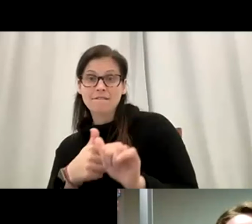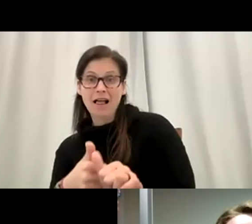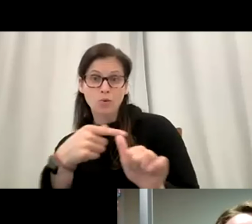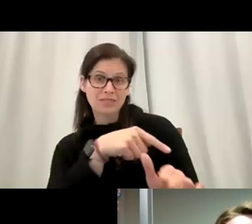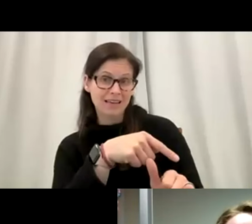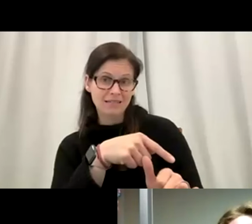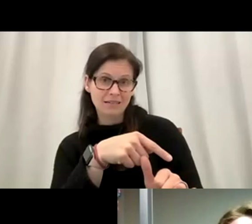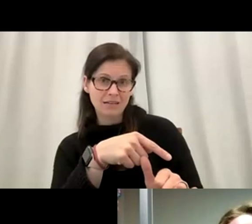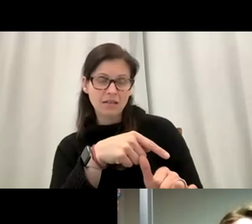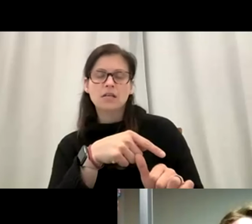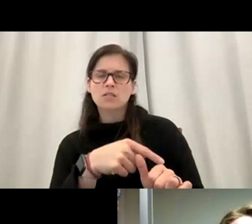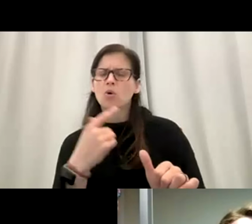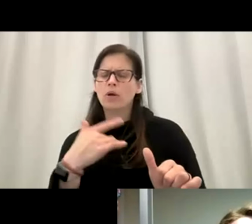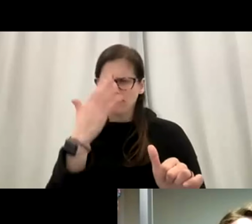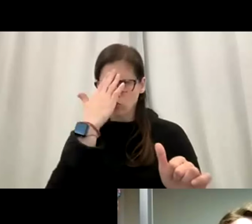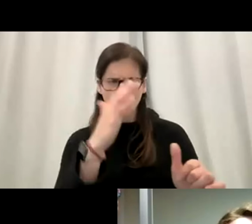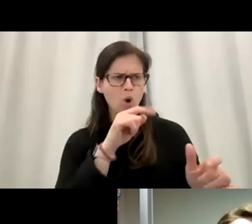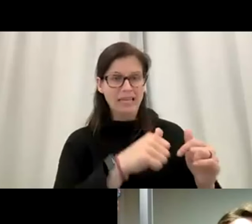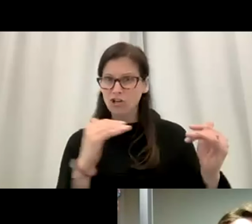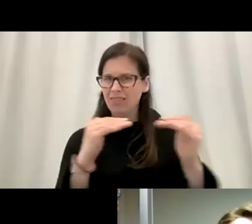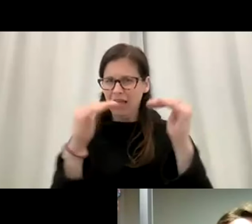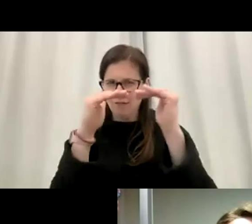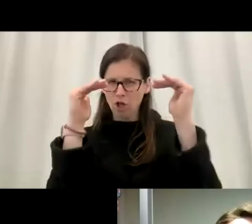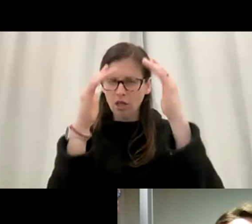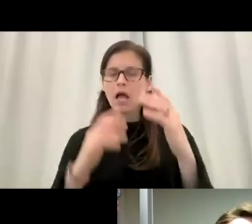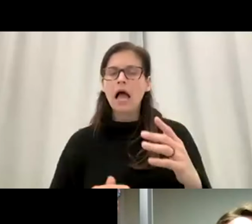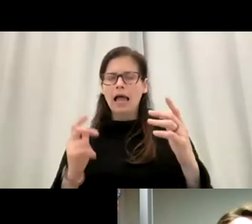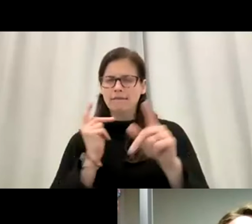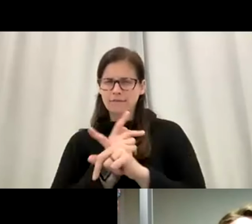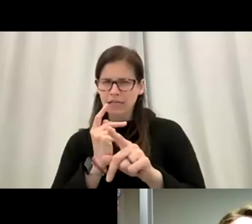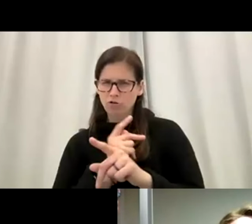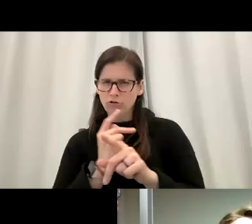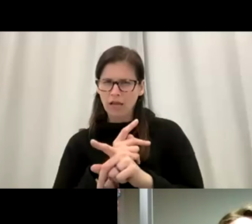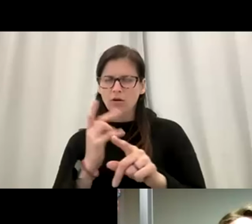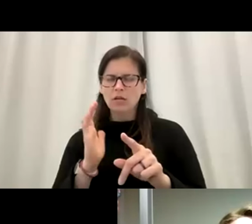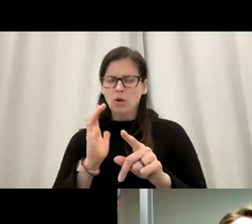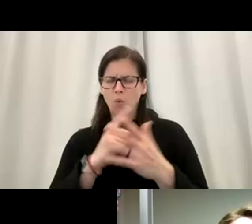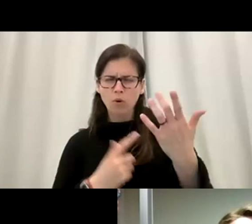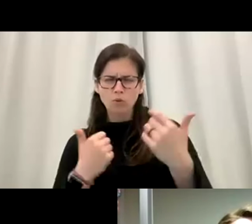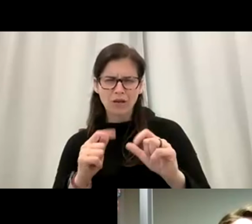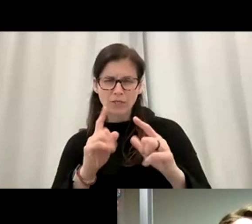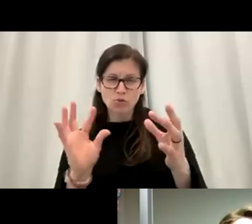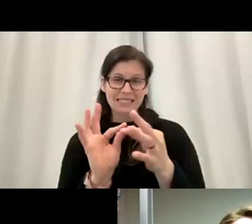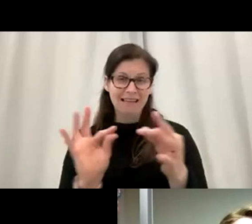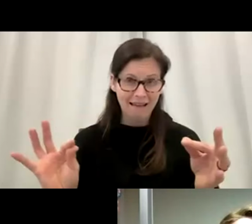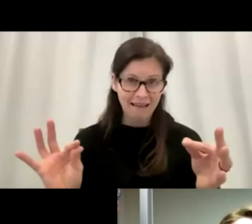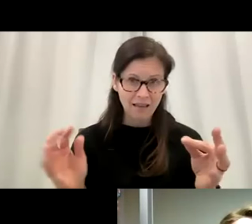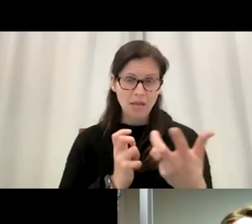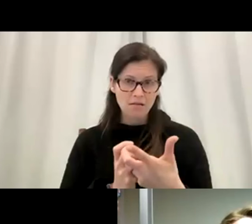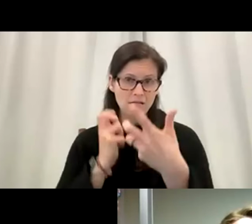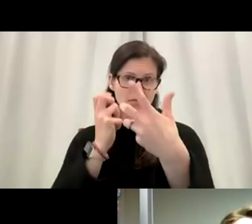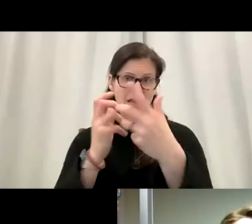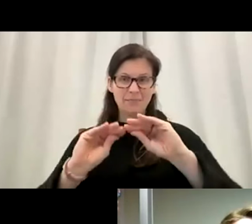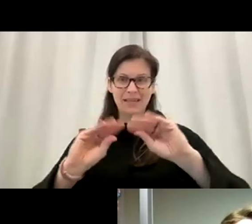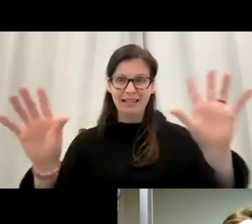every level and kind of rehash what we're trying to say and make sure that our message is super clear. So not just having that ask, but make sure